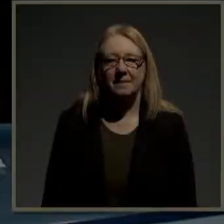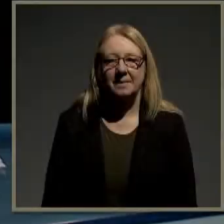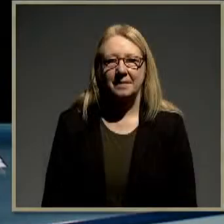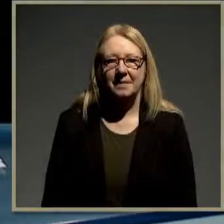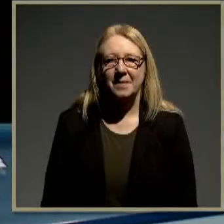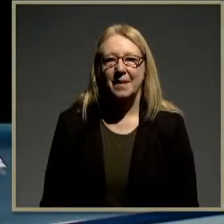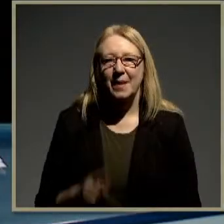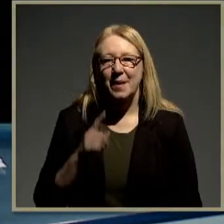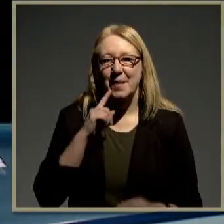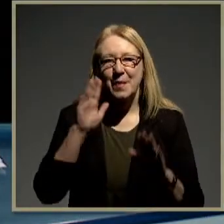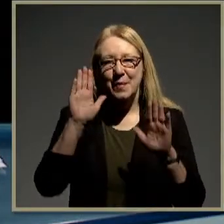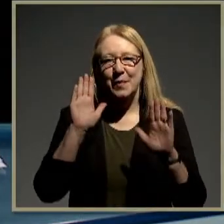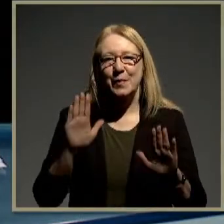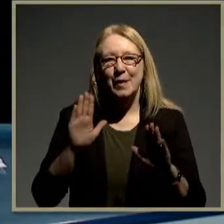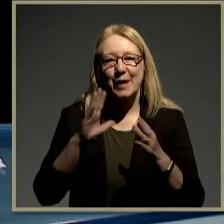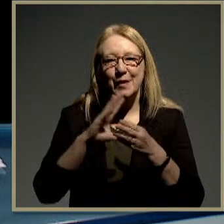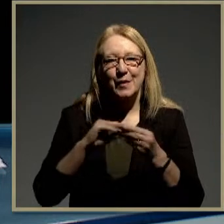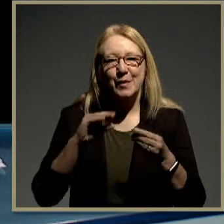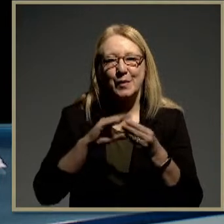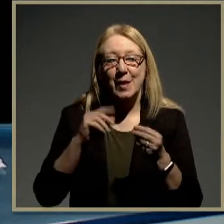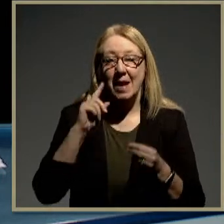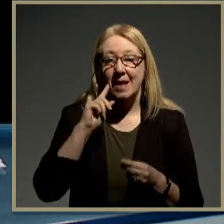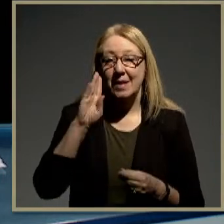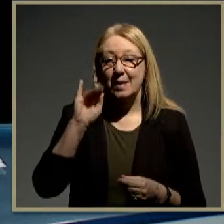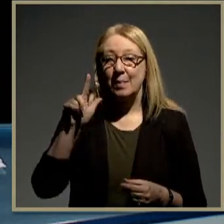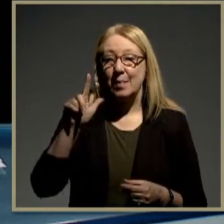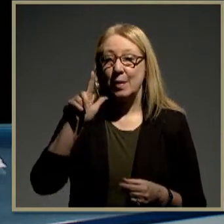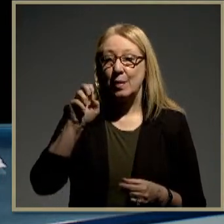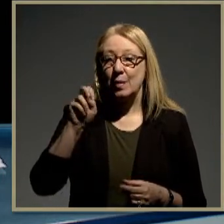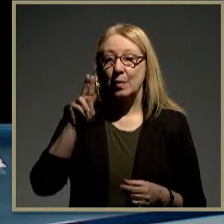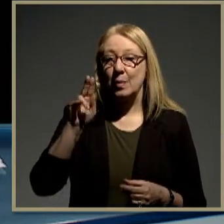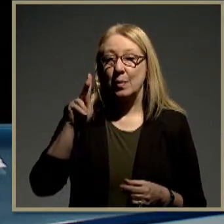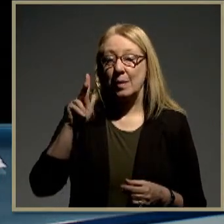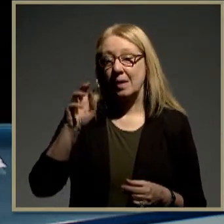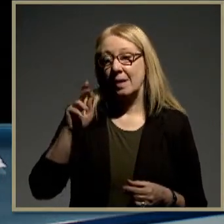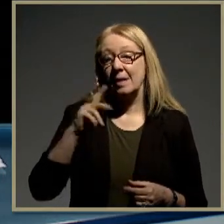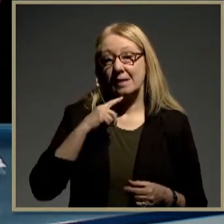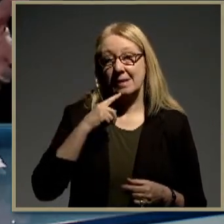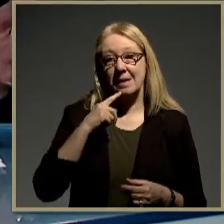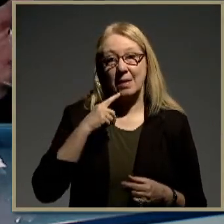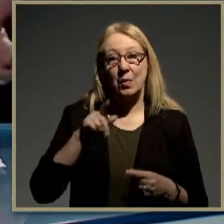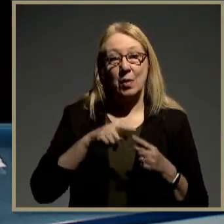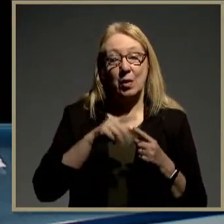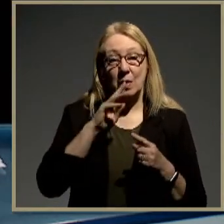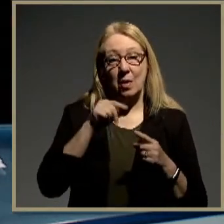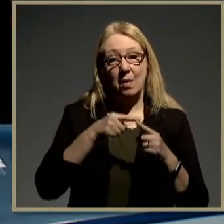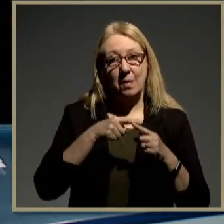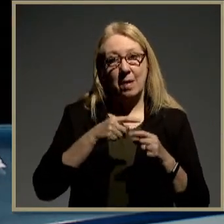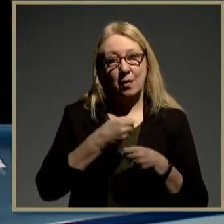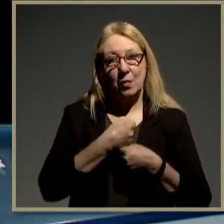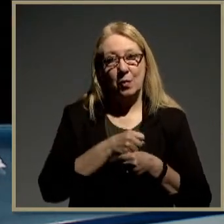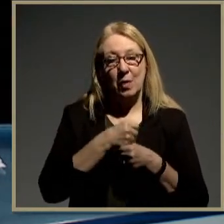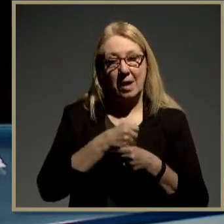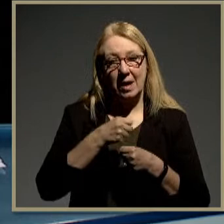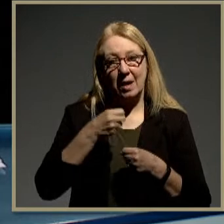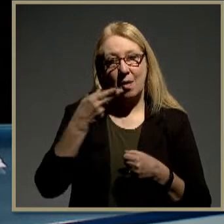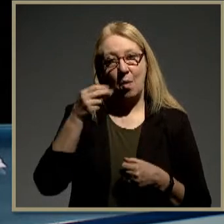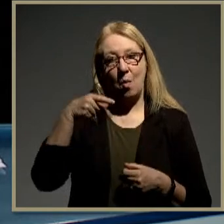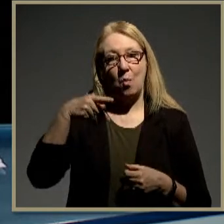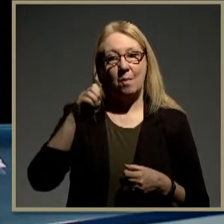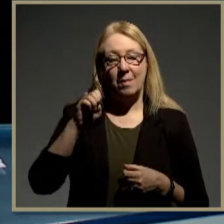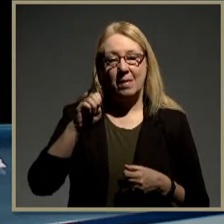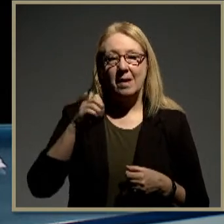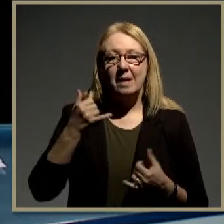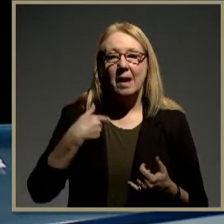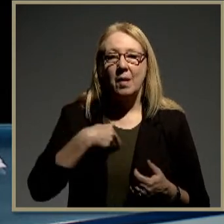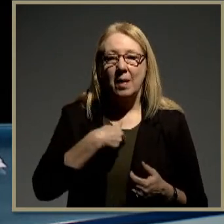Well, what a great story. I think Bill Lewick said it best there when he talked about creating hope. Now that we all have a